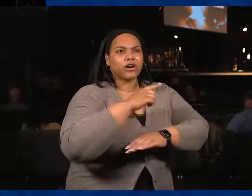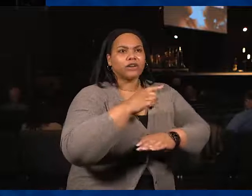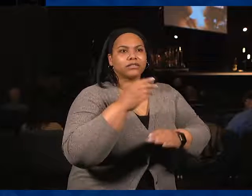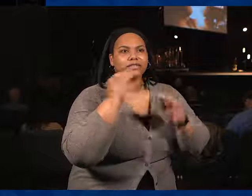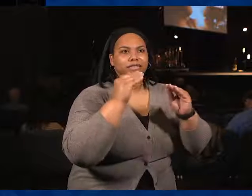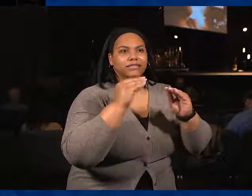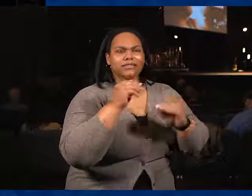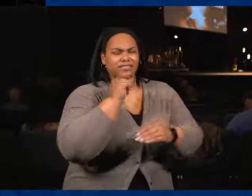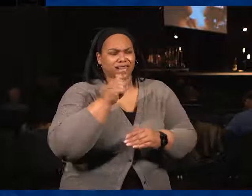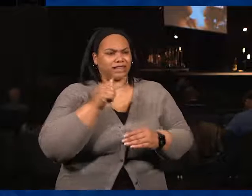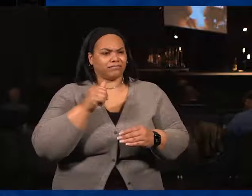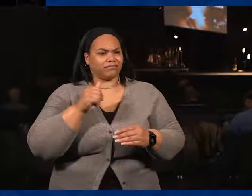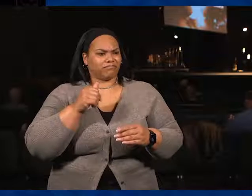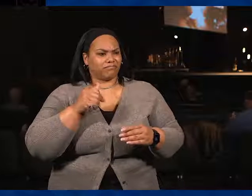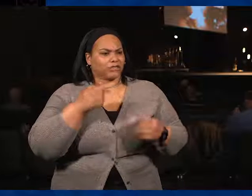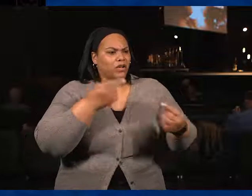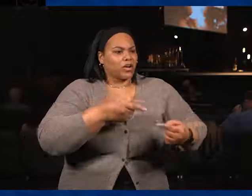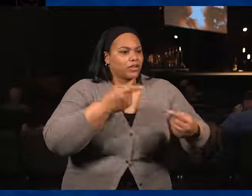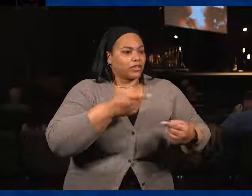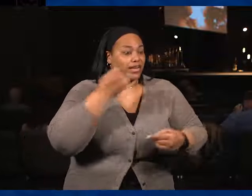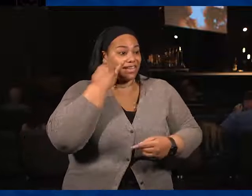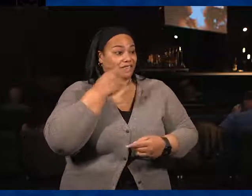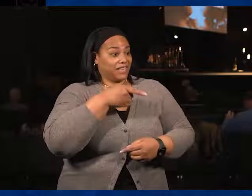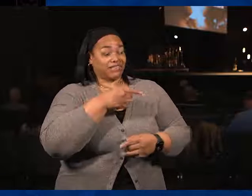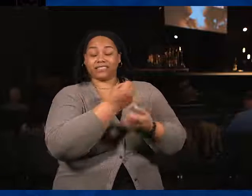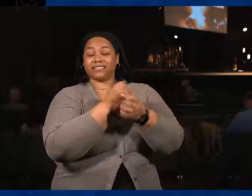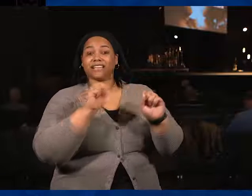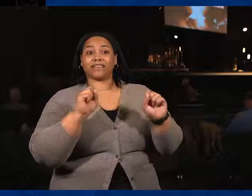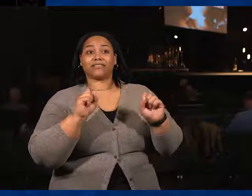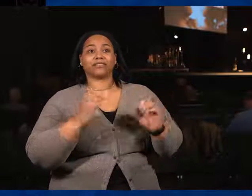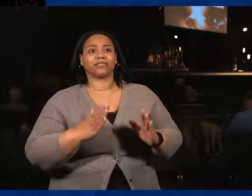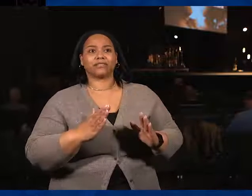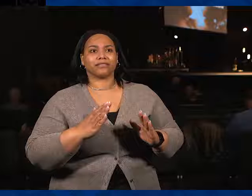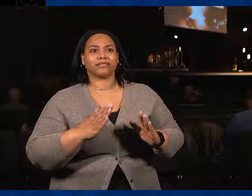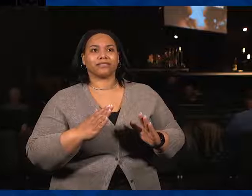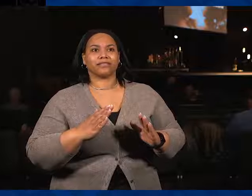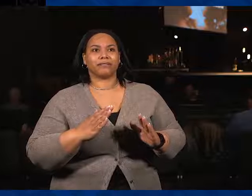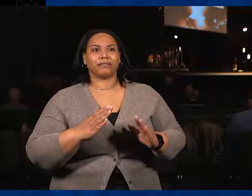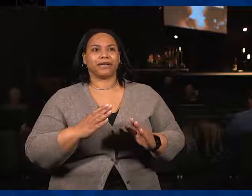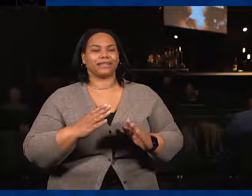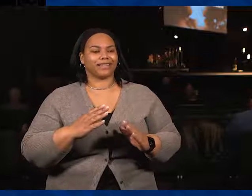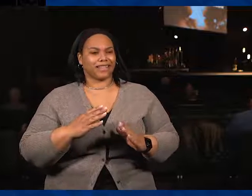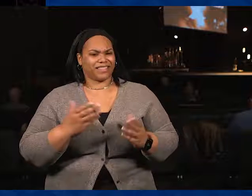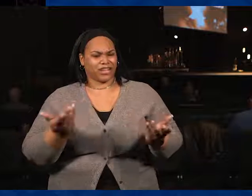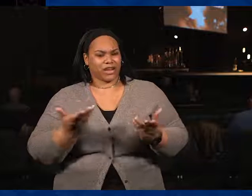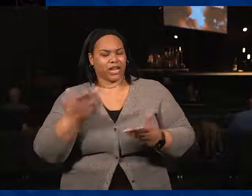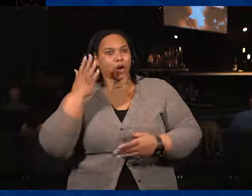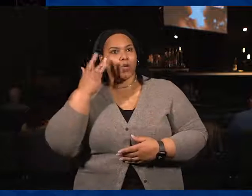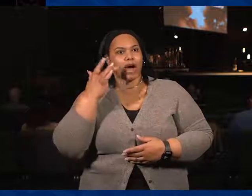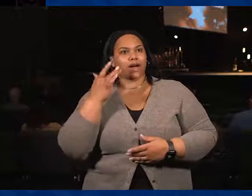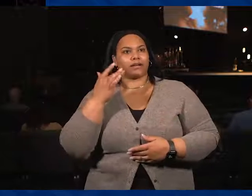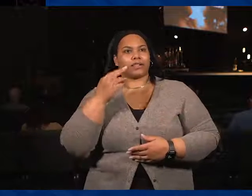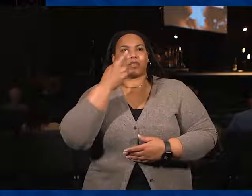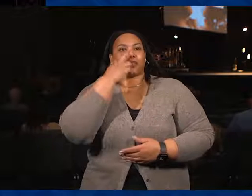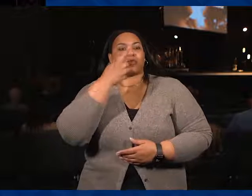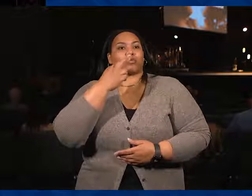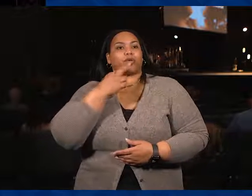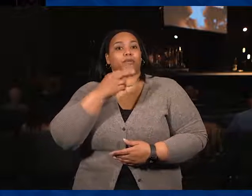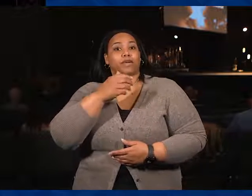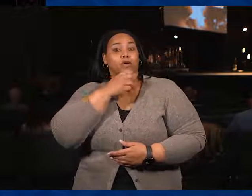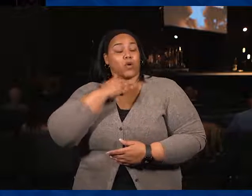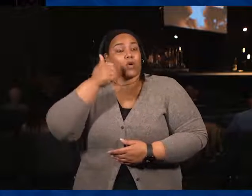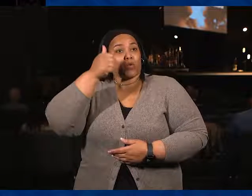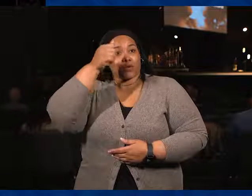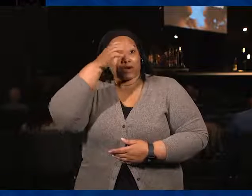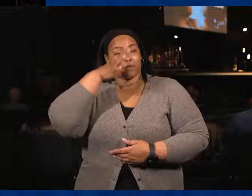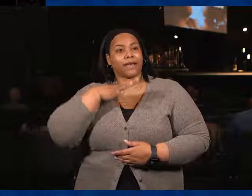They're not even here to argue about whether he's the Messiah, but they've come on the behalf and the request of a Roman centurion